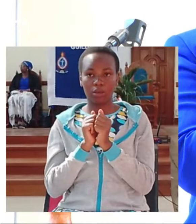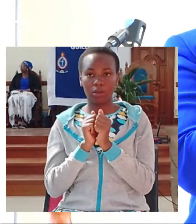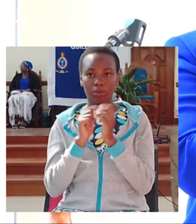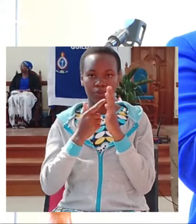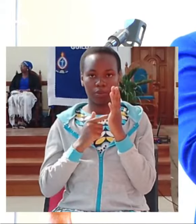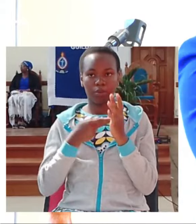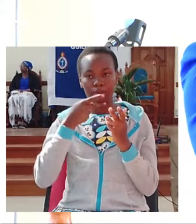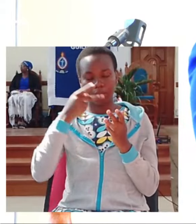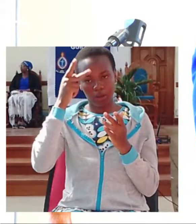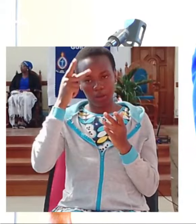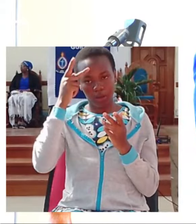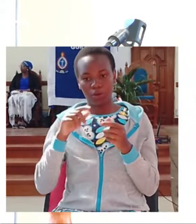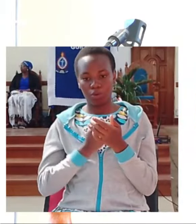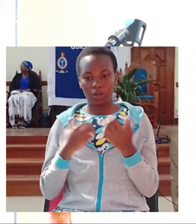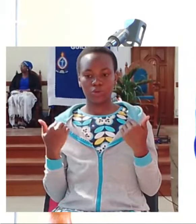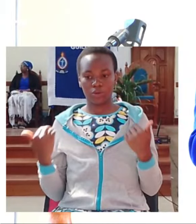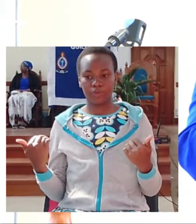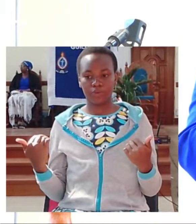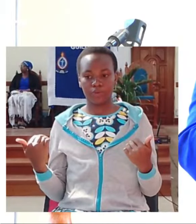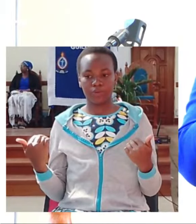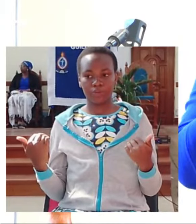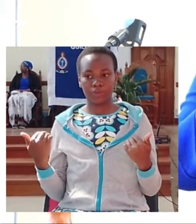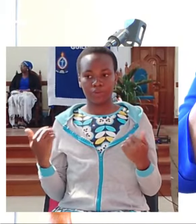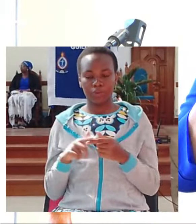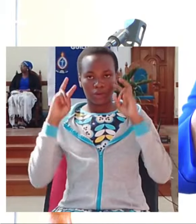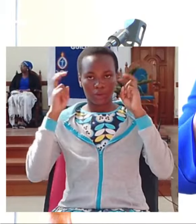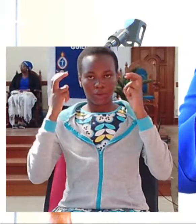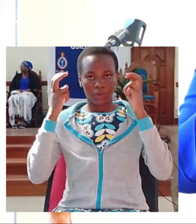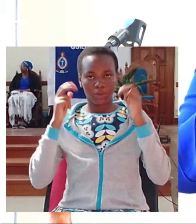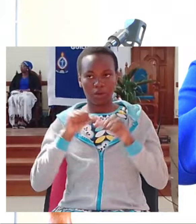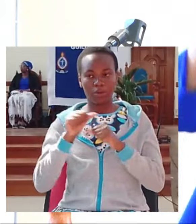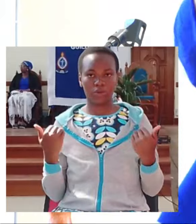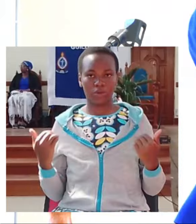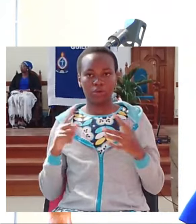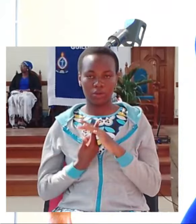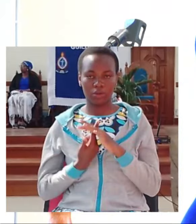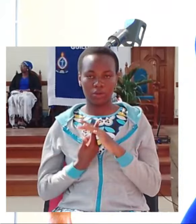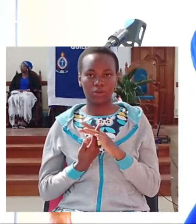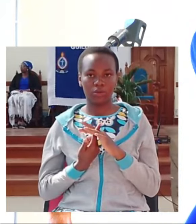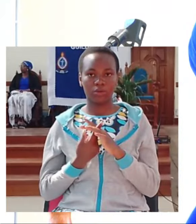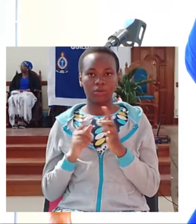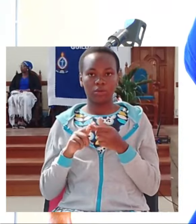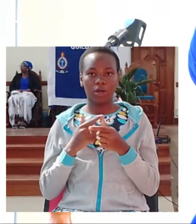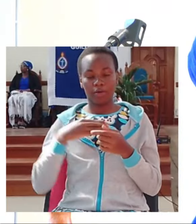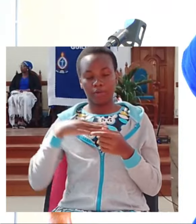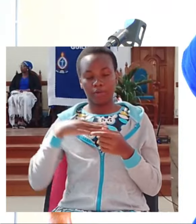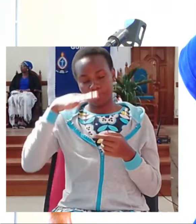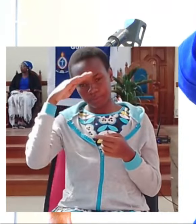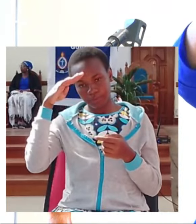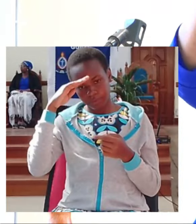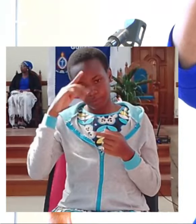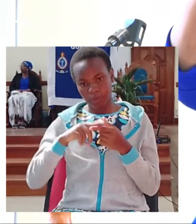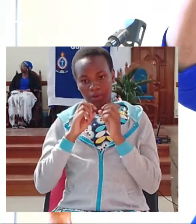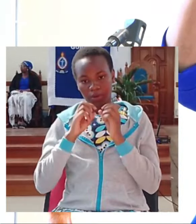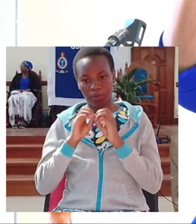wazazi, unaandika watoto. Under the heading ya watoto, unaanza. Kuna mlevi, kuna moja alipotea